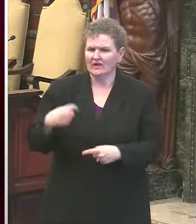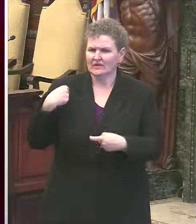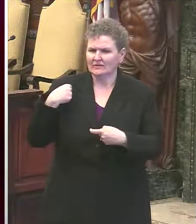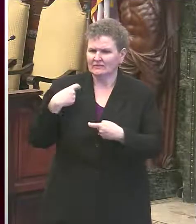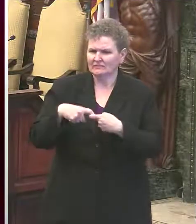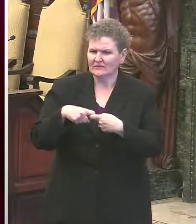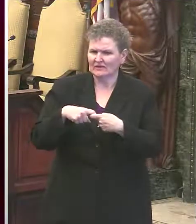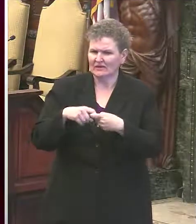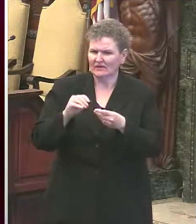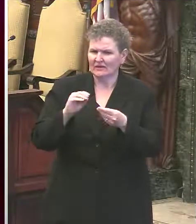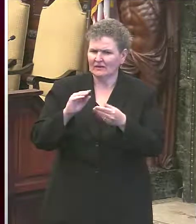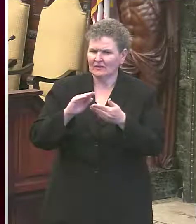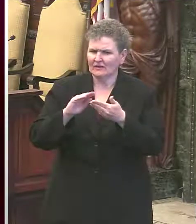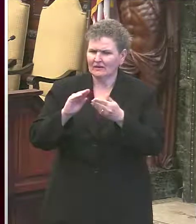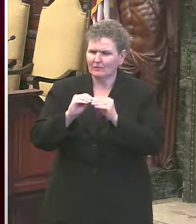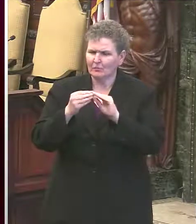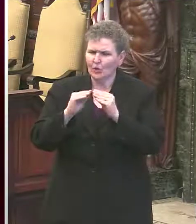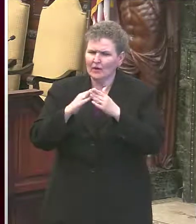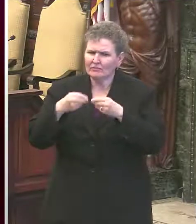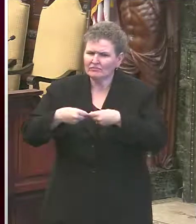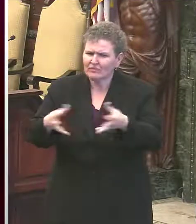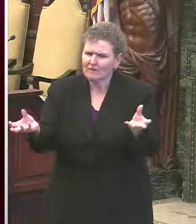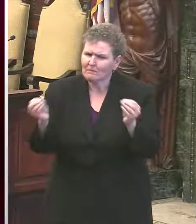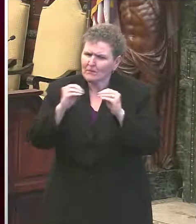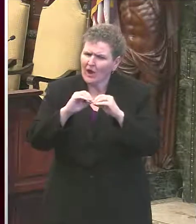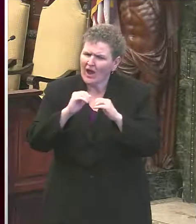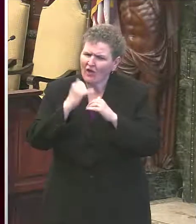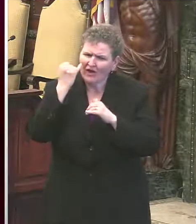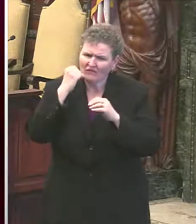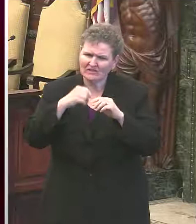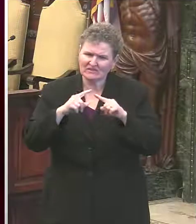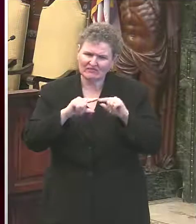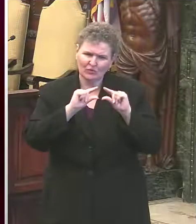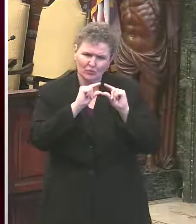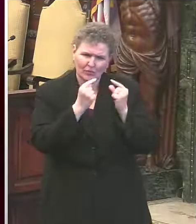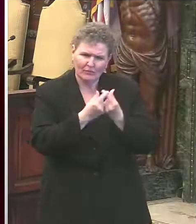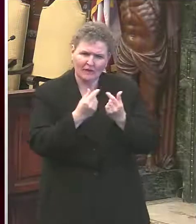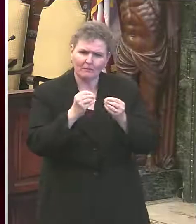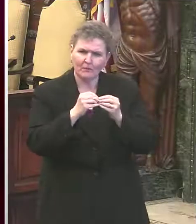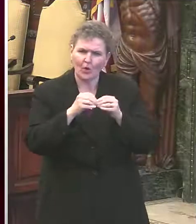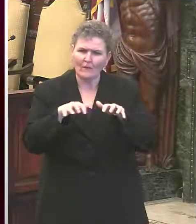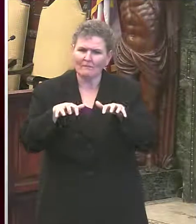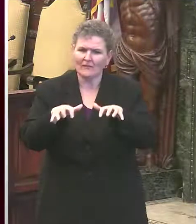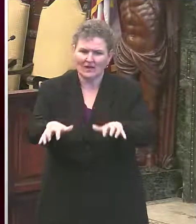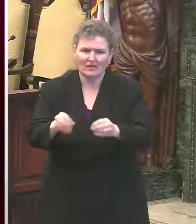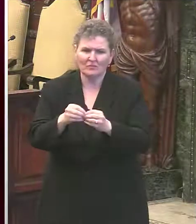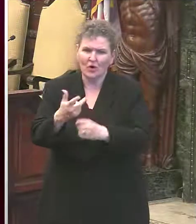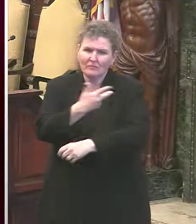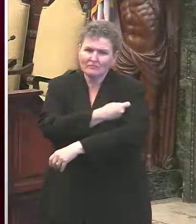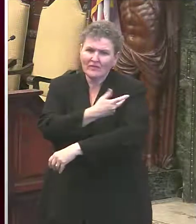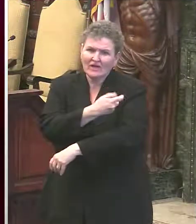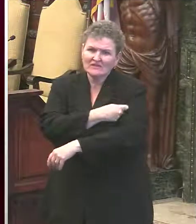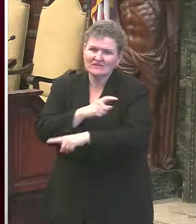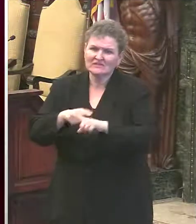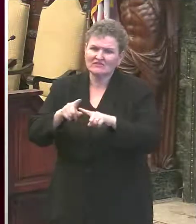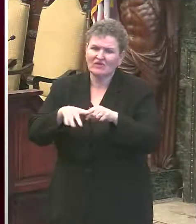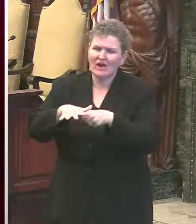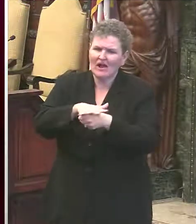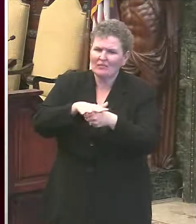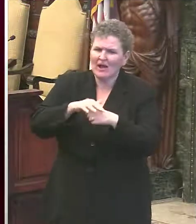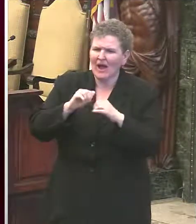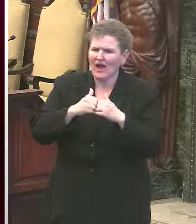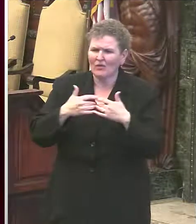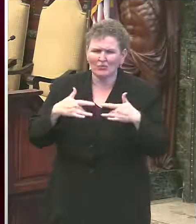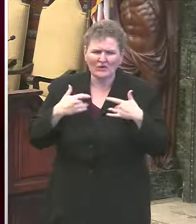for proposals stand for groups interested in trying to open mass vaccine sites in some of these underserved neighborhoods? Right. So we